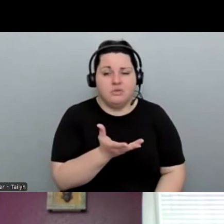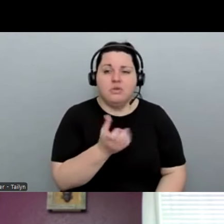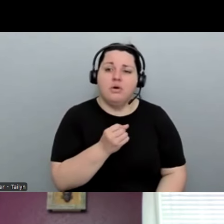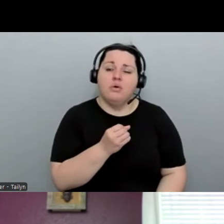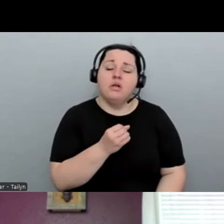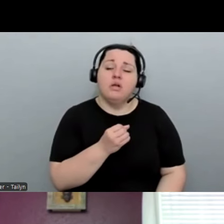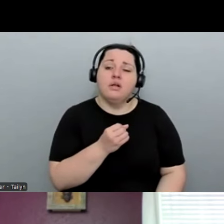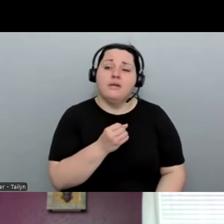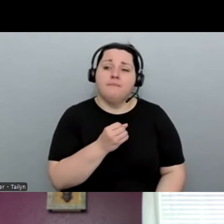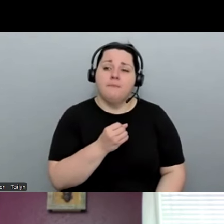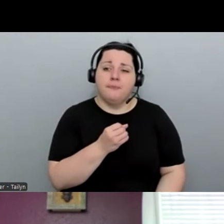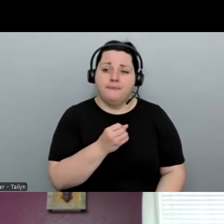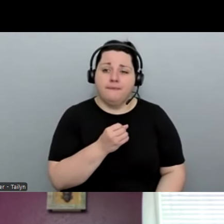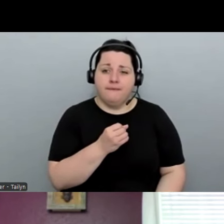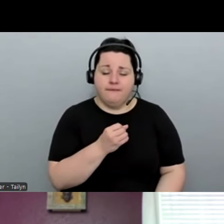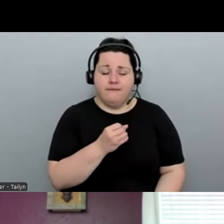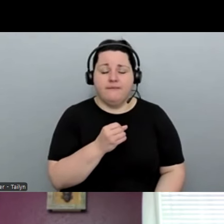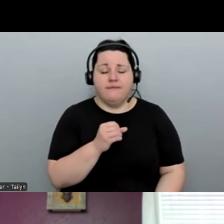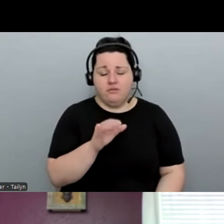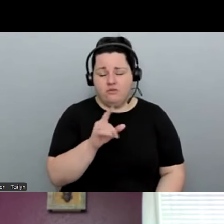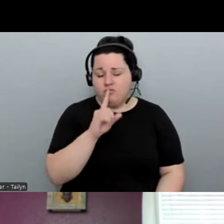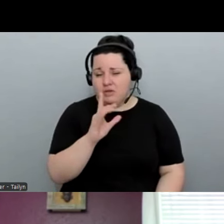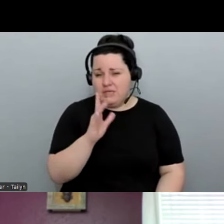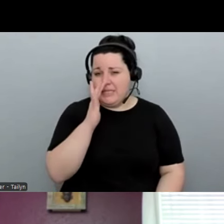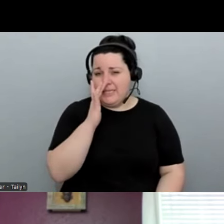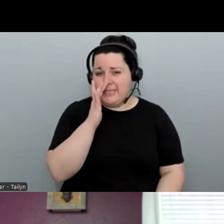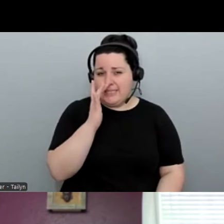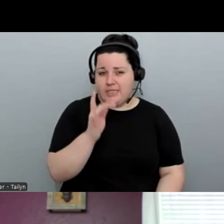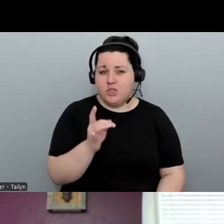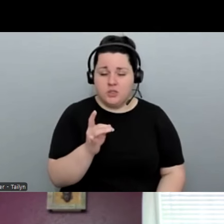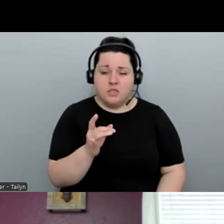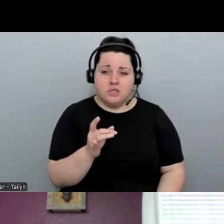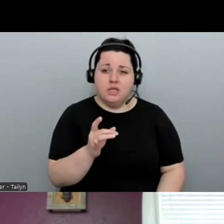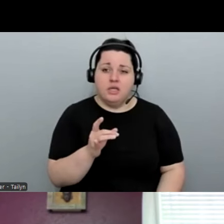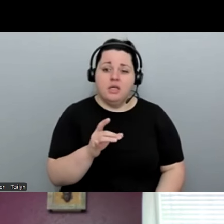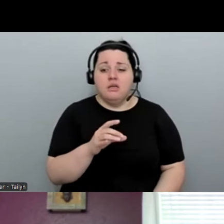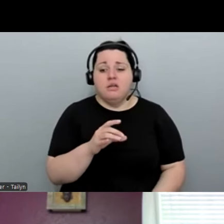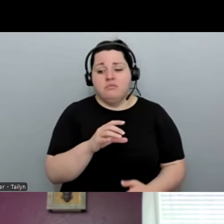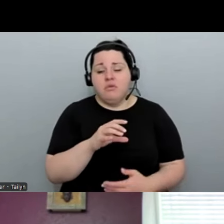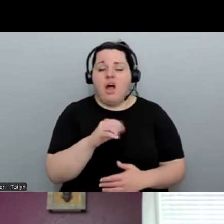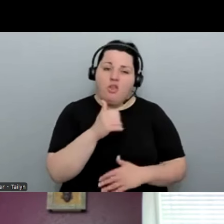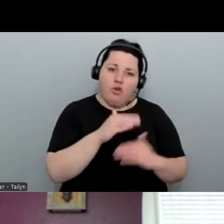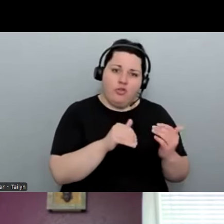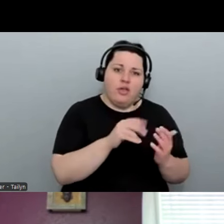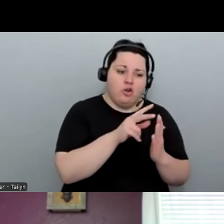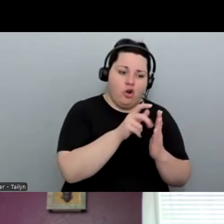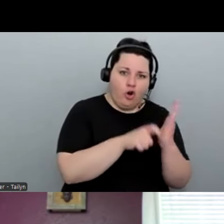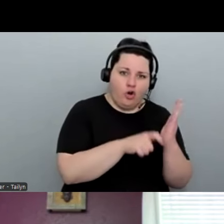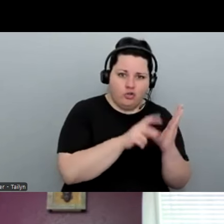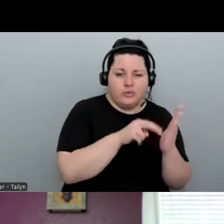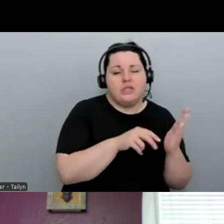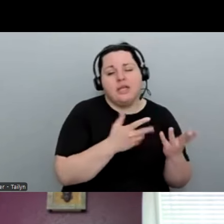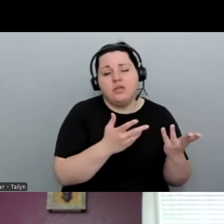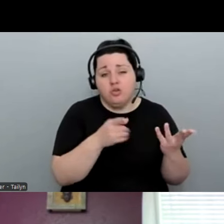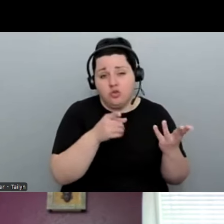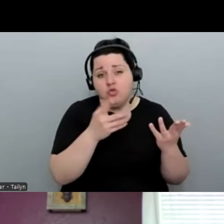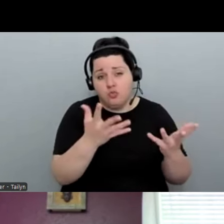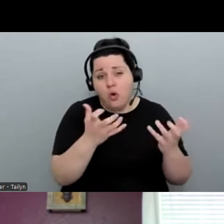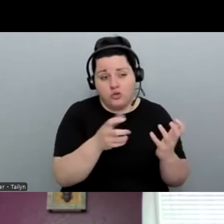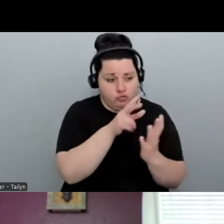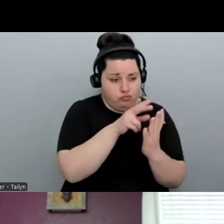I think that's always an interesting way, apart from reading the primary articles. And you always want to go back and read the primary articles. It's a good way.